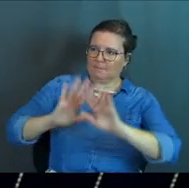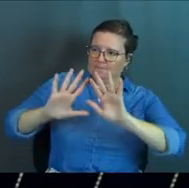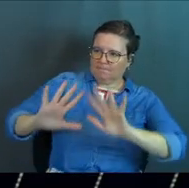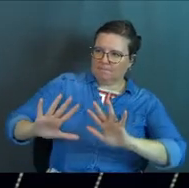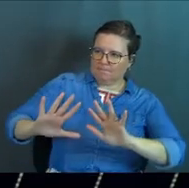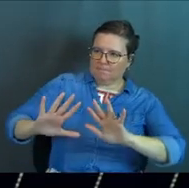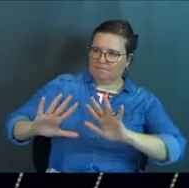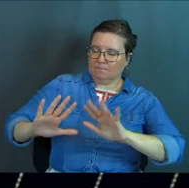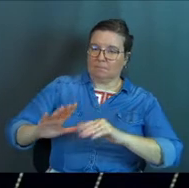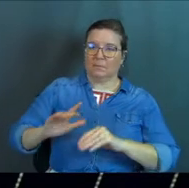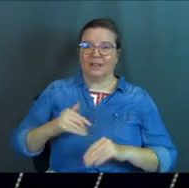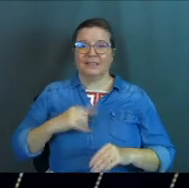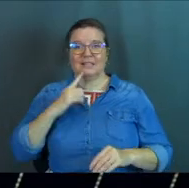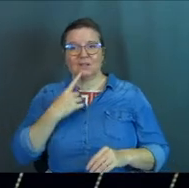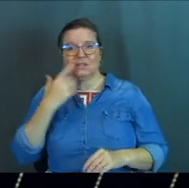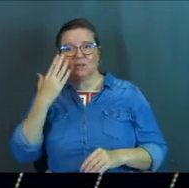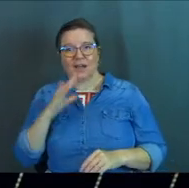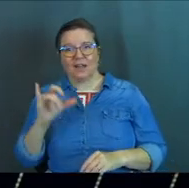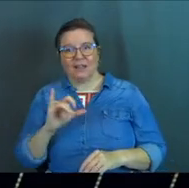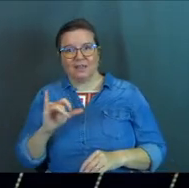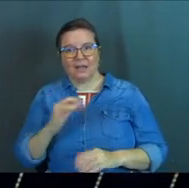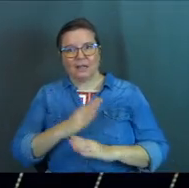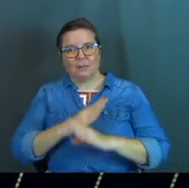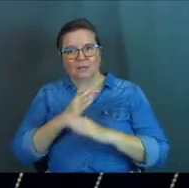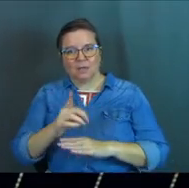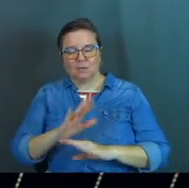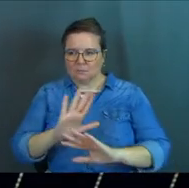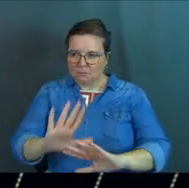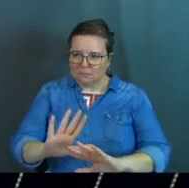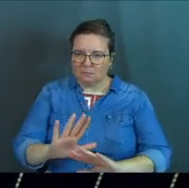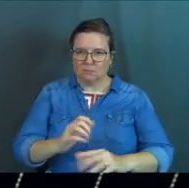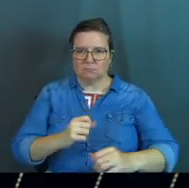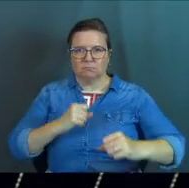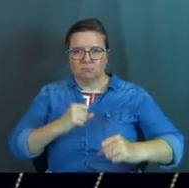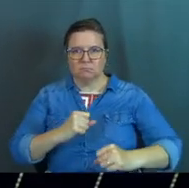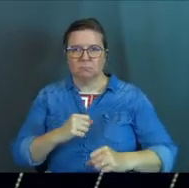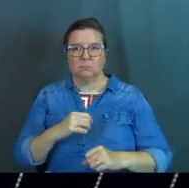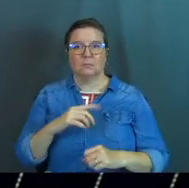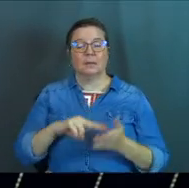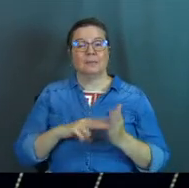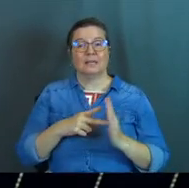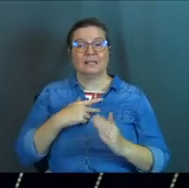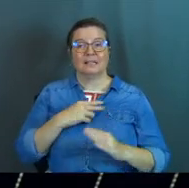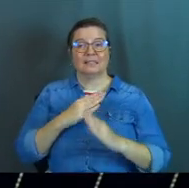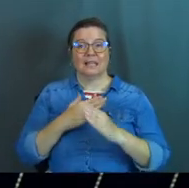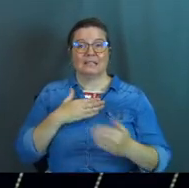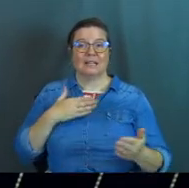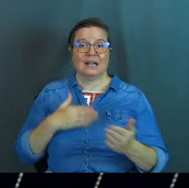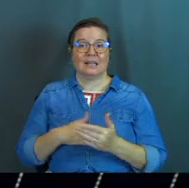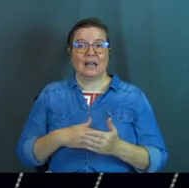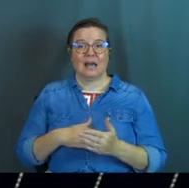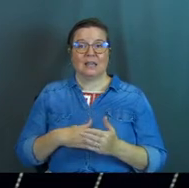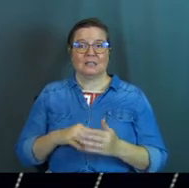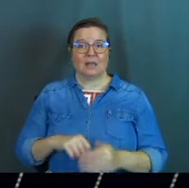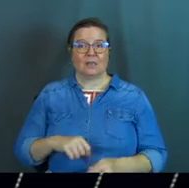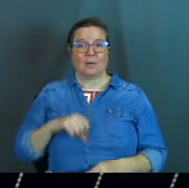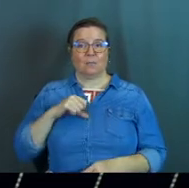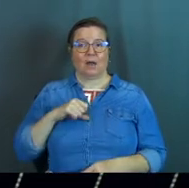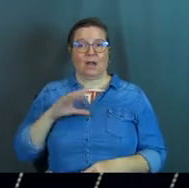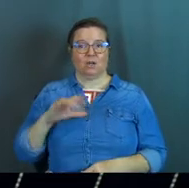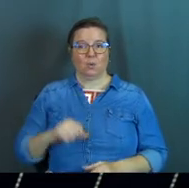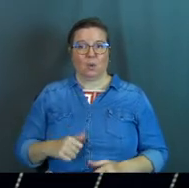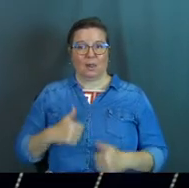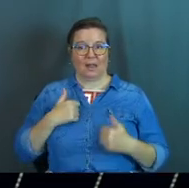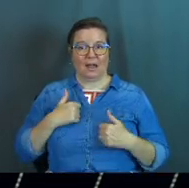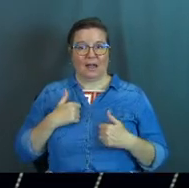This is how seriously God takes this. What does it mean it's an abomination to God? It means he stands against the pride in your